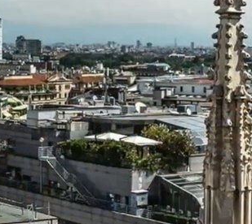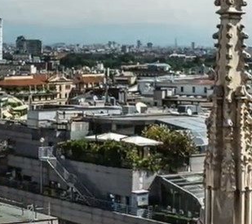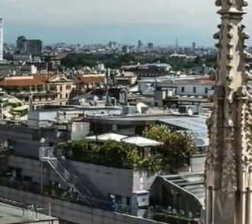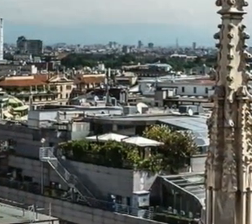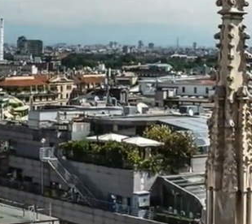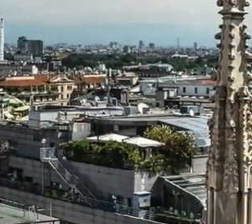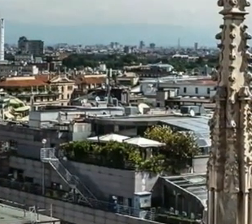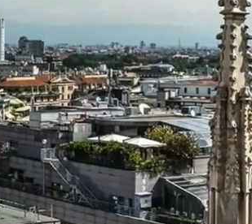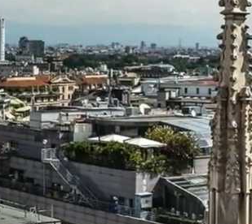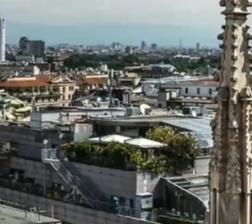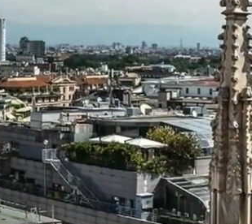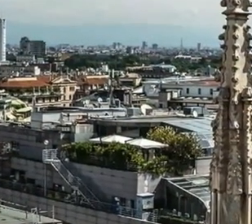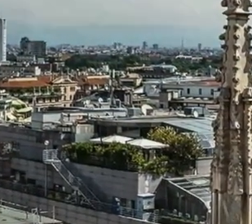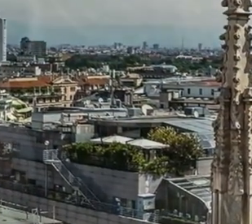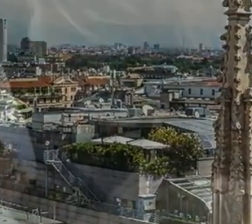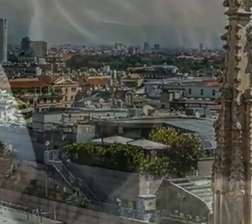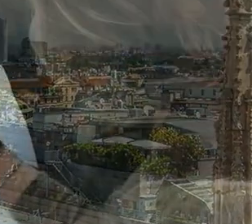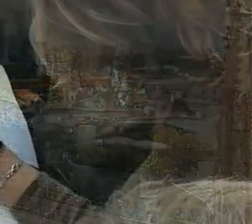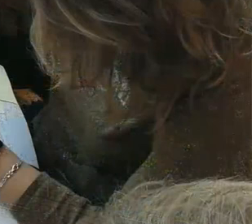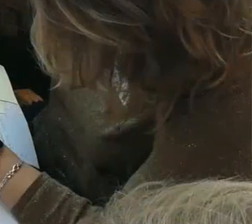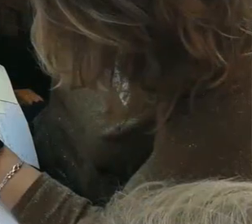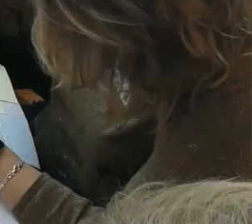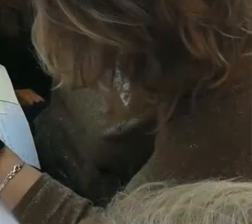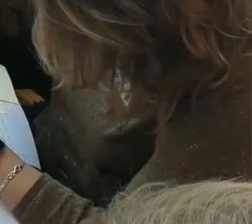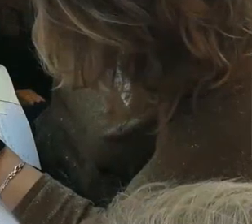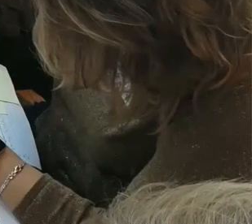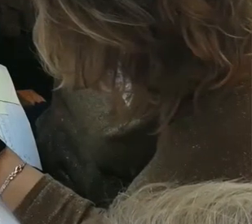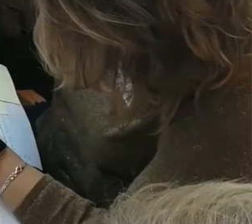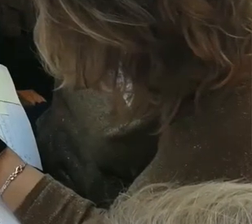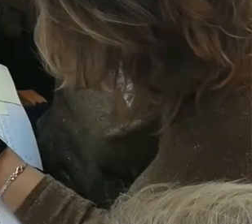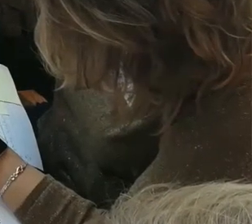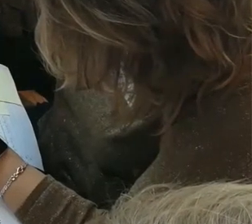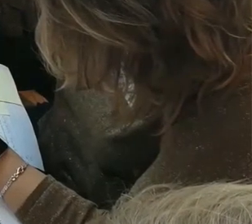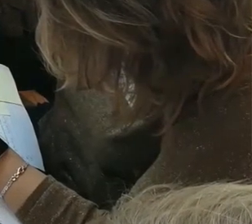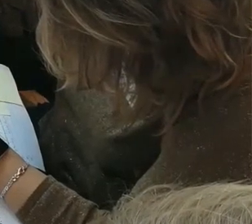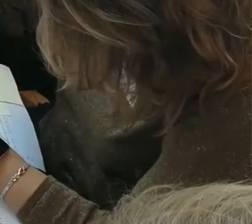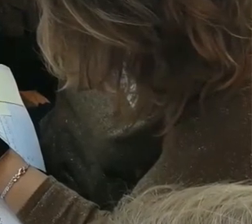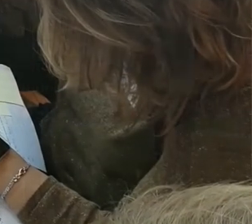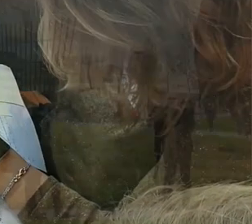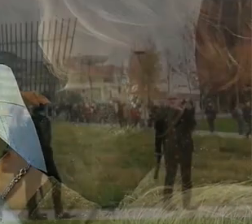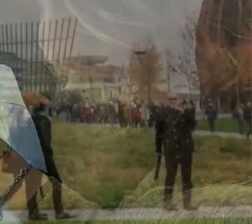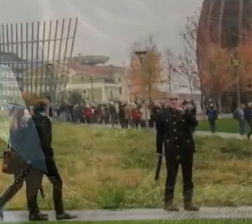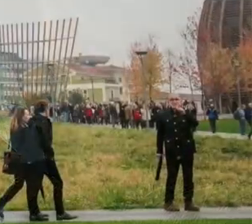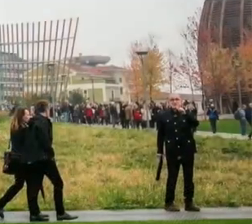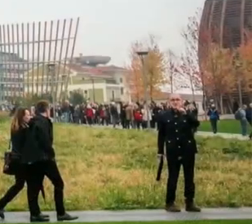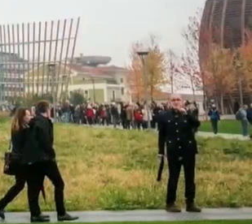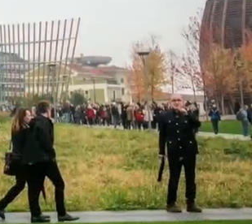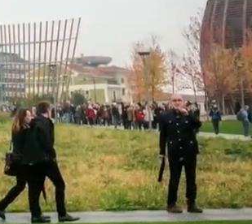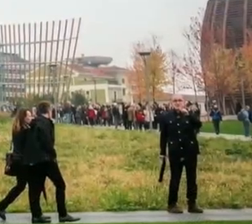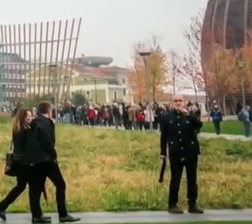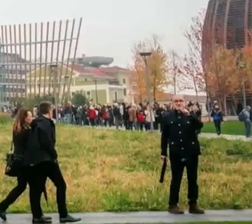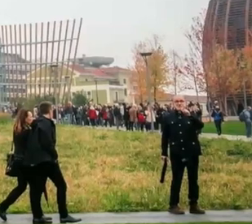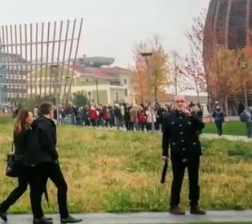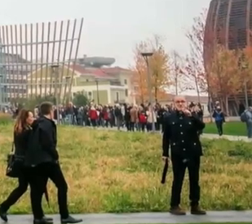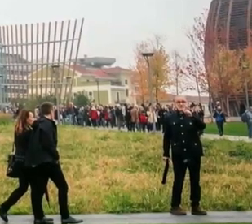years, Milan has been active in a process of environmental transition that puts citizens at the center of public